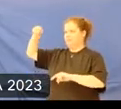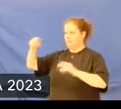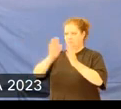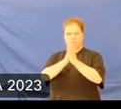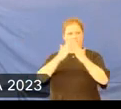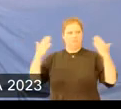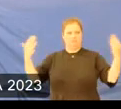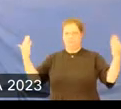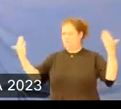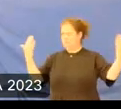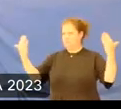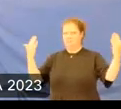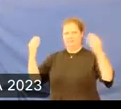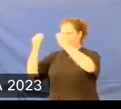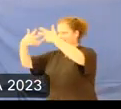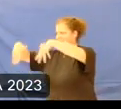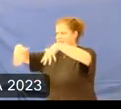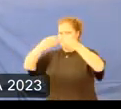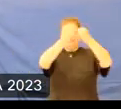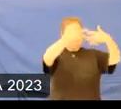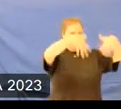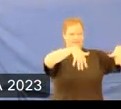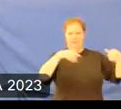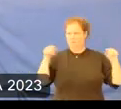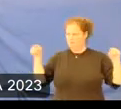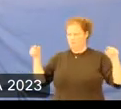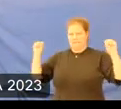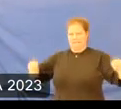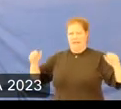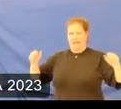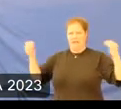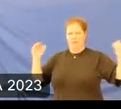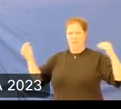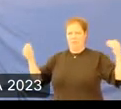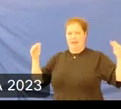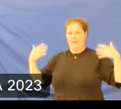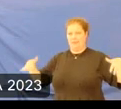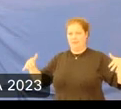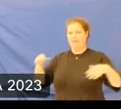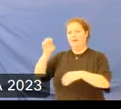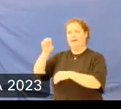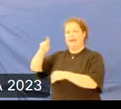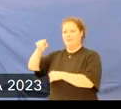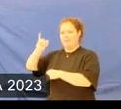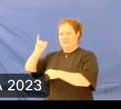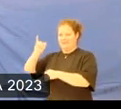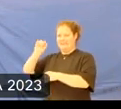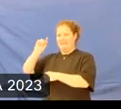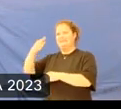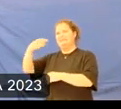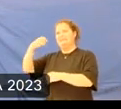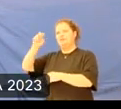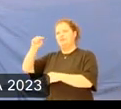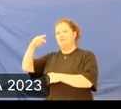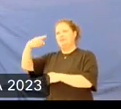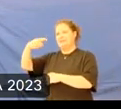in that field, but it's the way it's a way in which the message can be amplified, modulated, and so on, the coded message. So